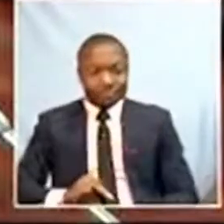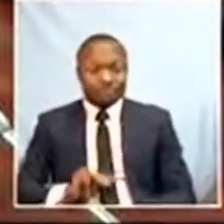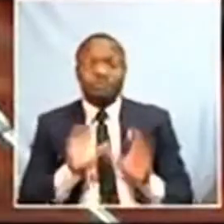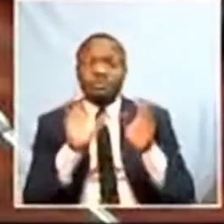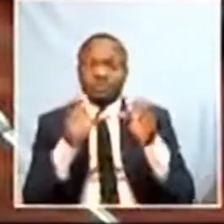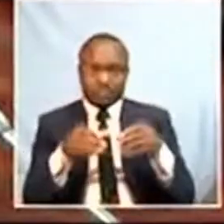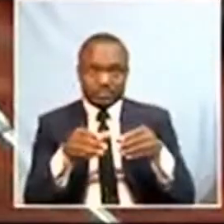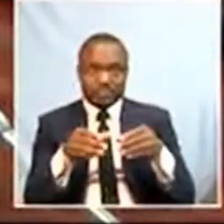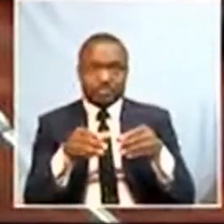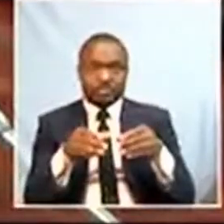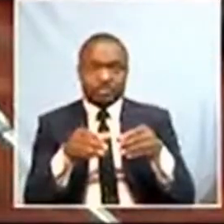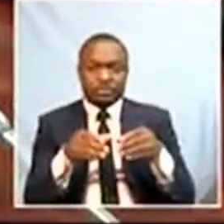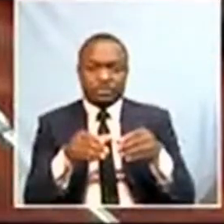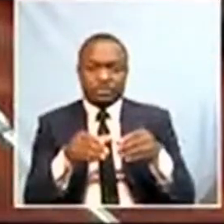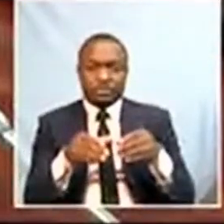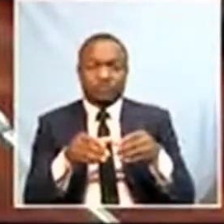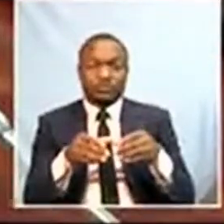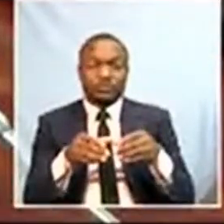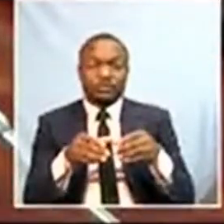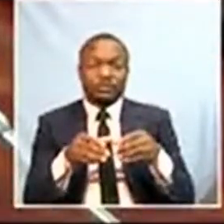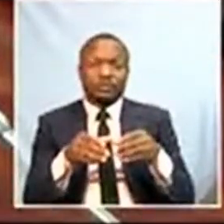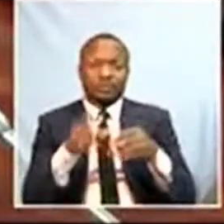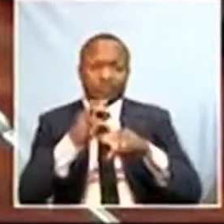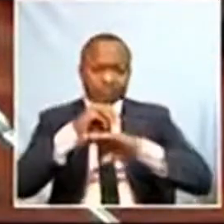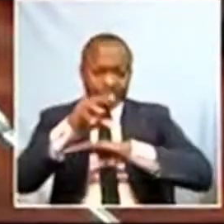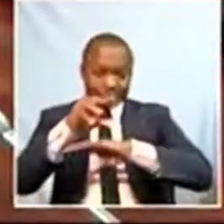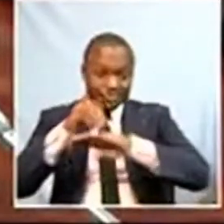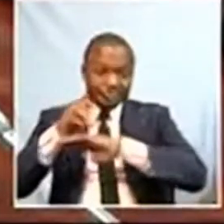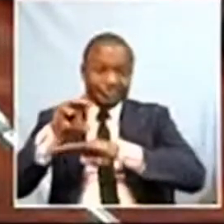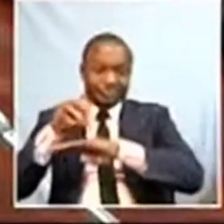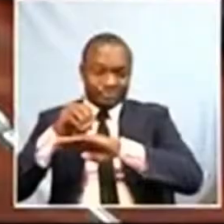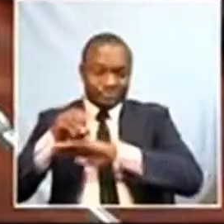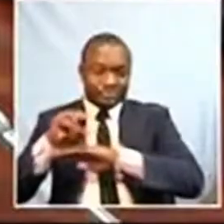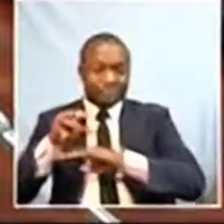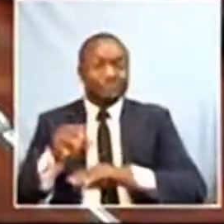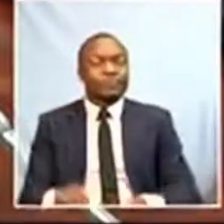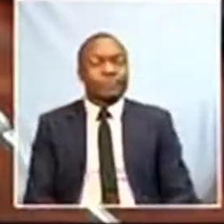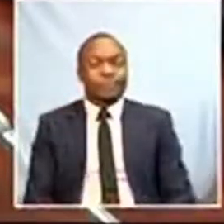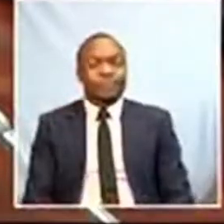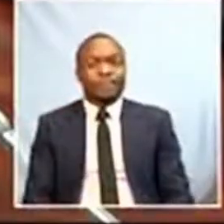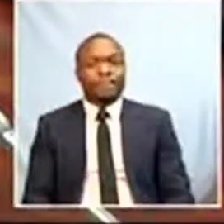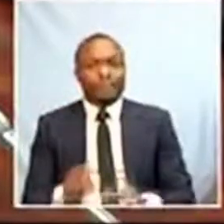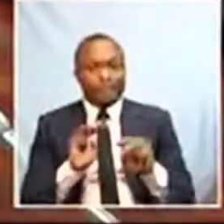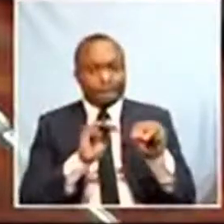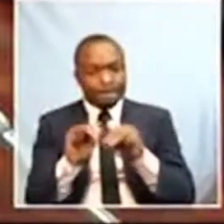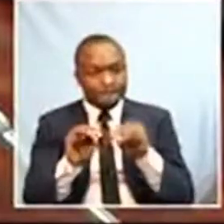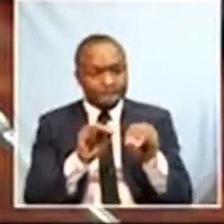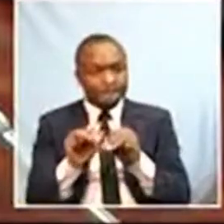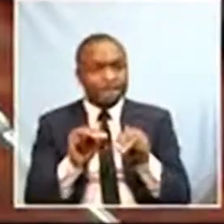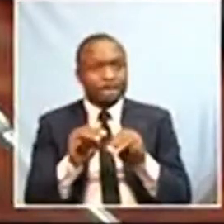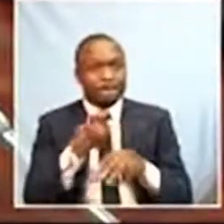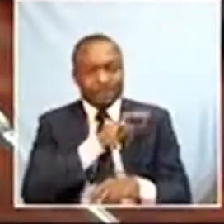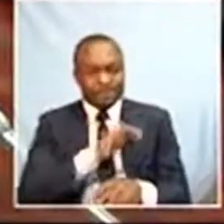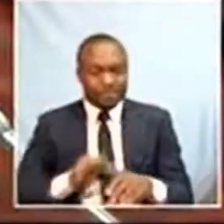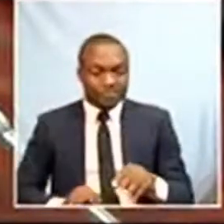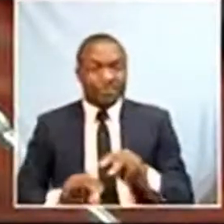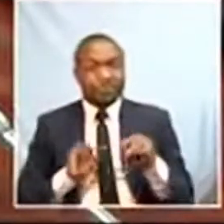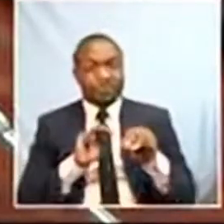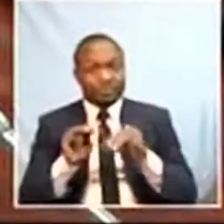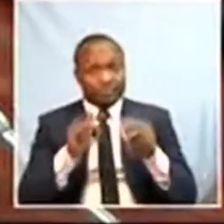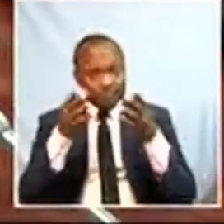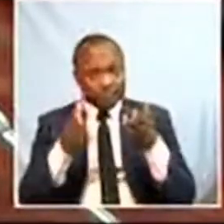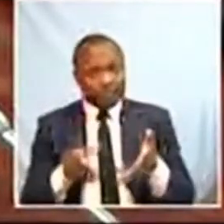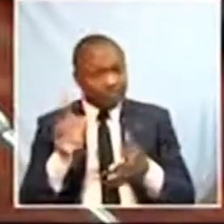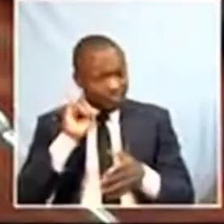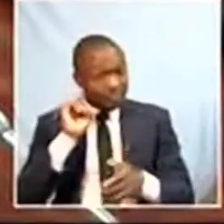committee for the wise counsel. And I anticipate that the members of management are here. They've heard